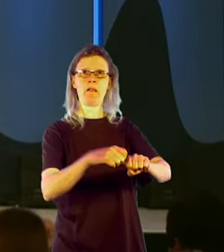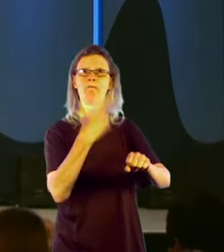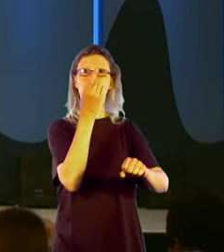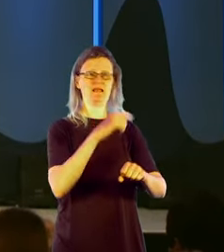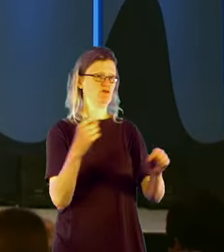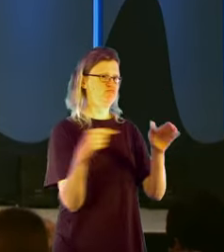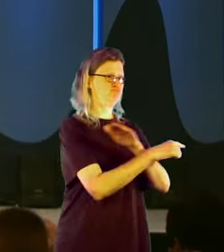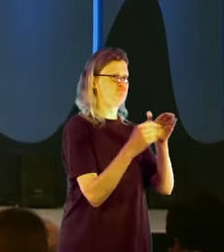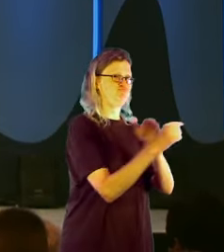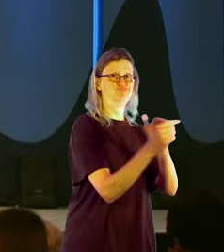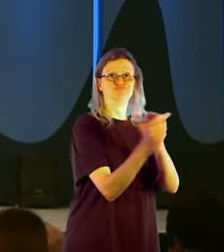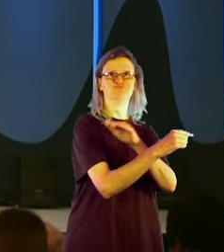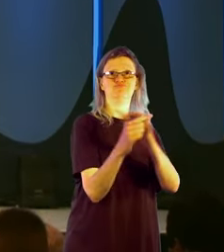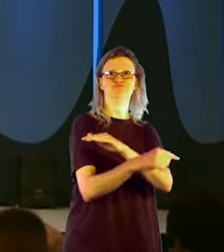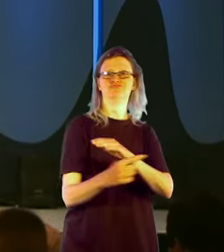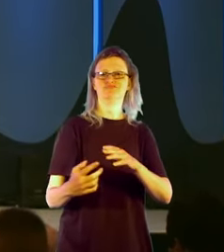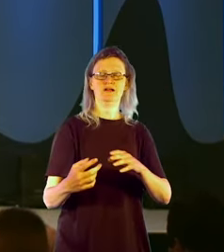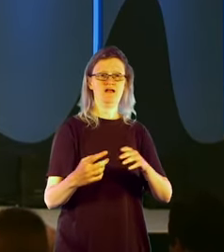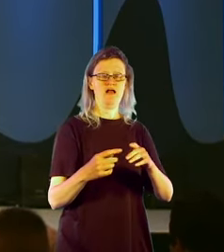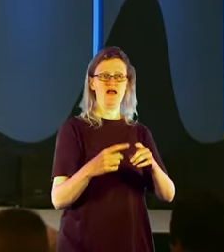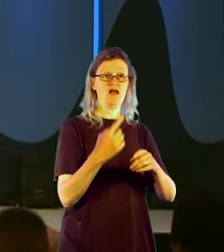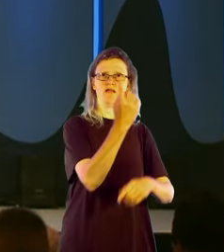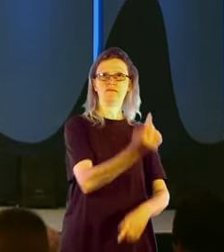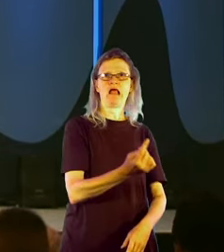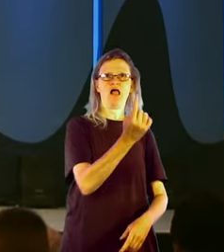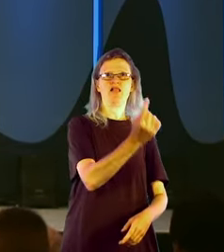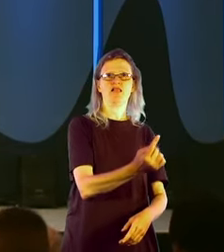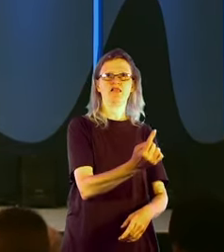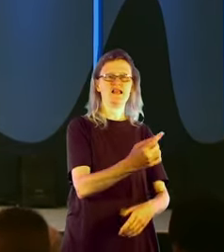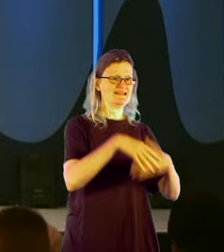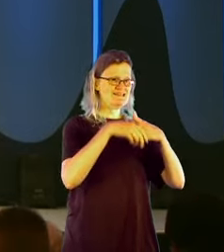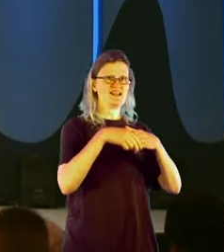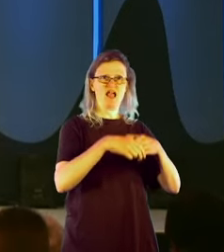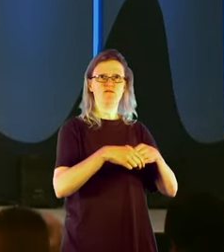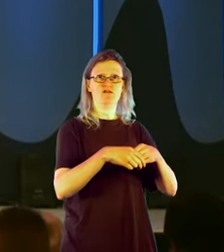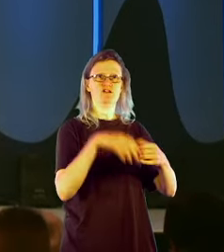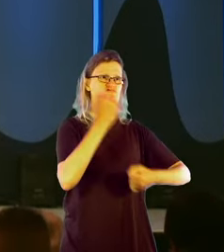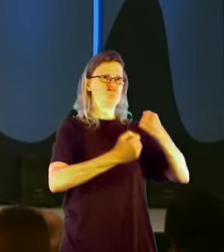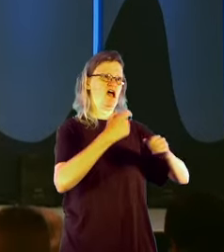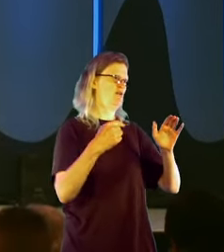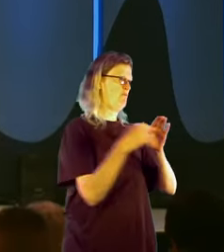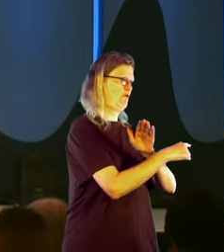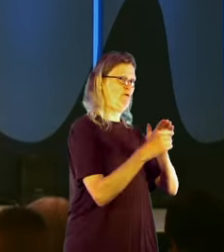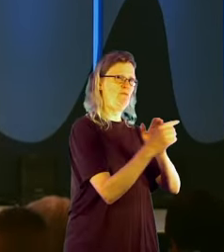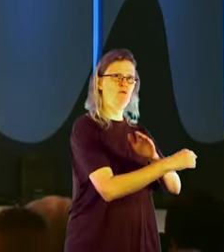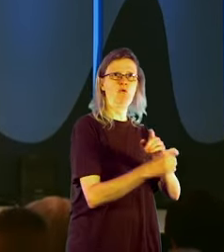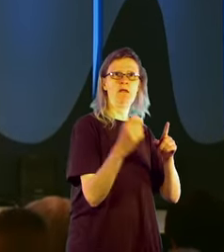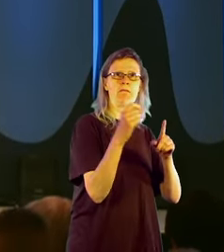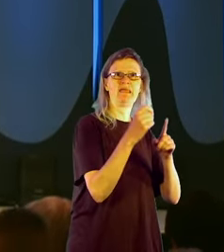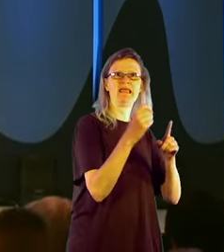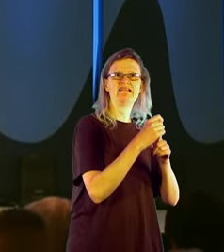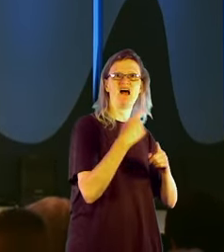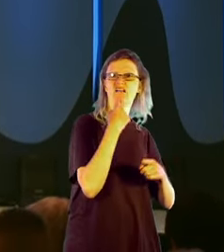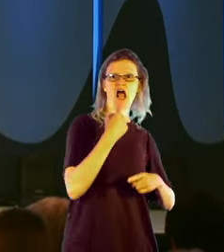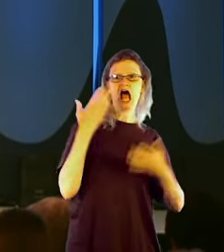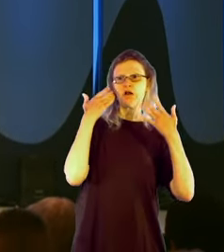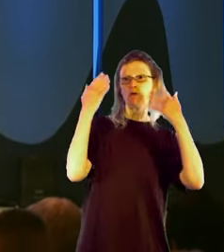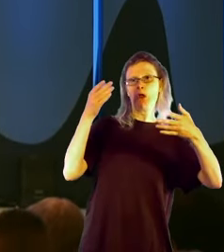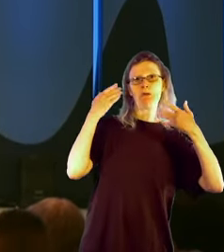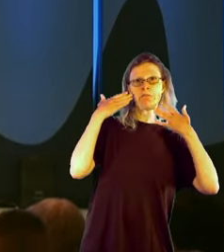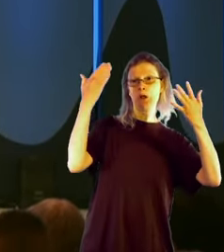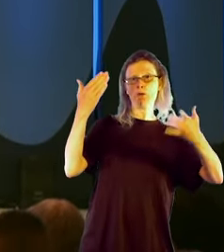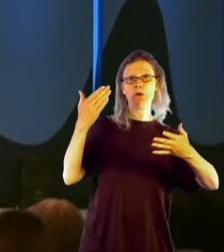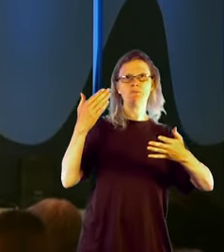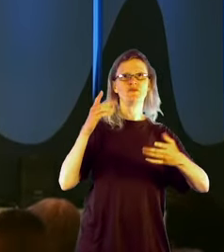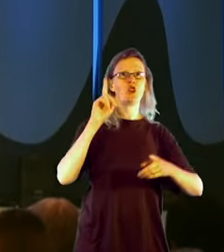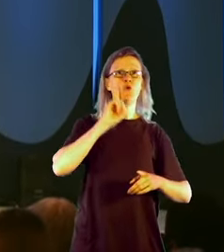deepest loyalty to him. The disciples flee. Peter disowns him. Even the women